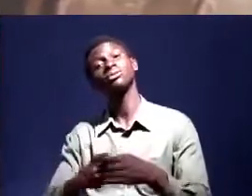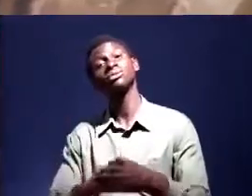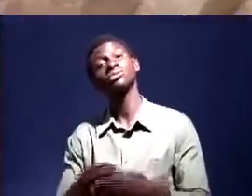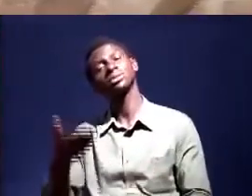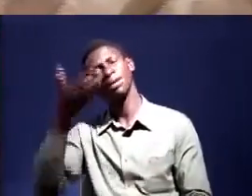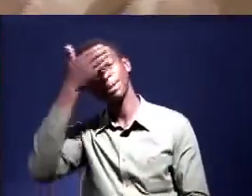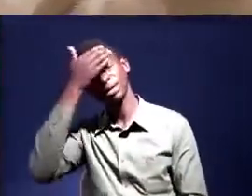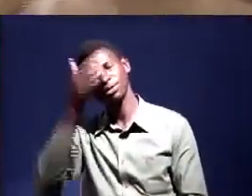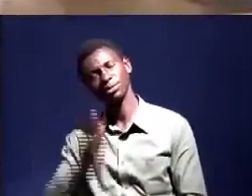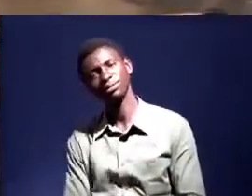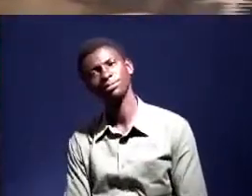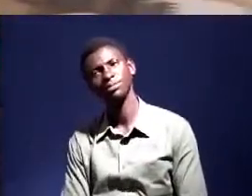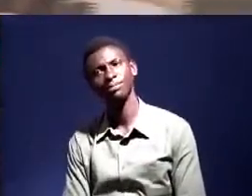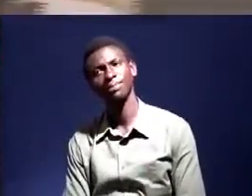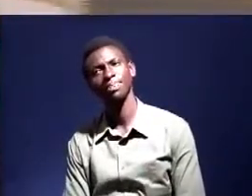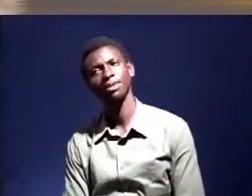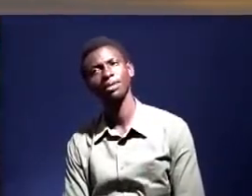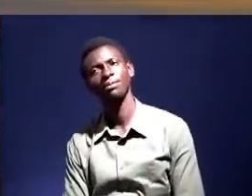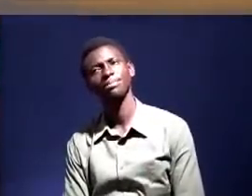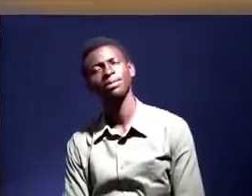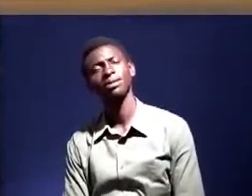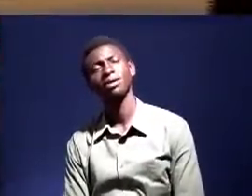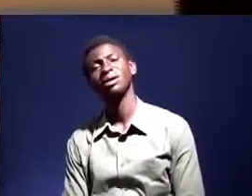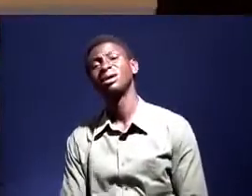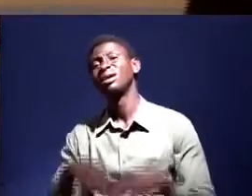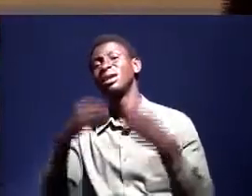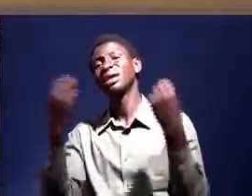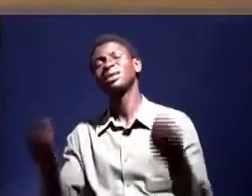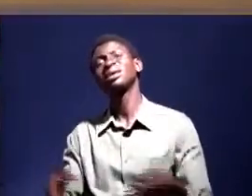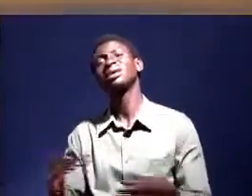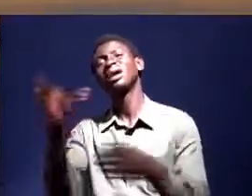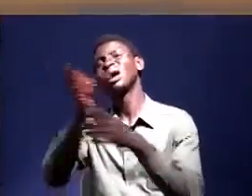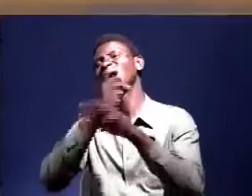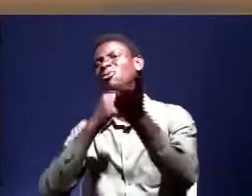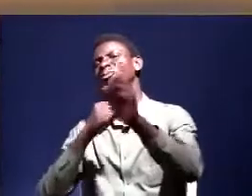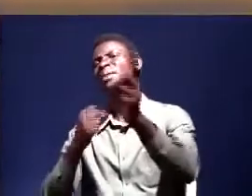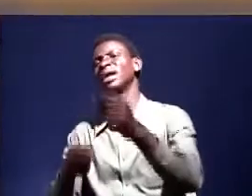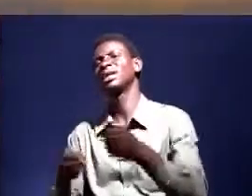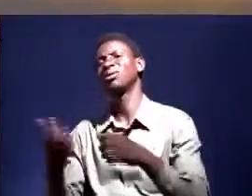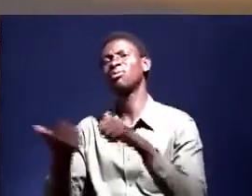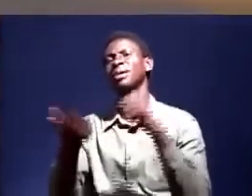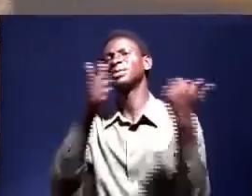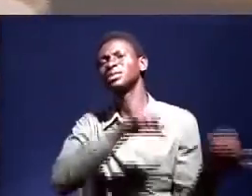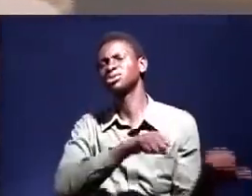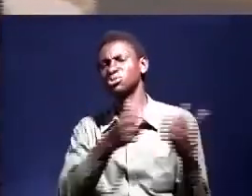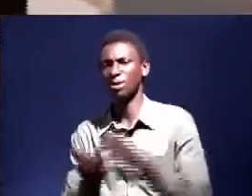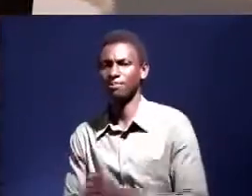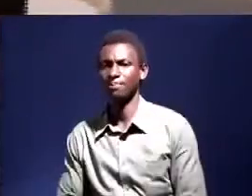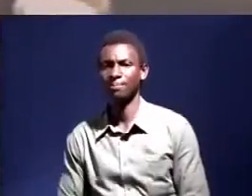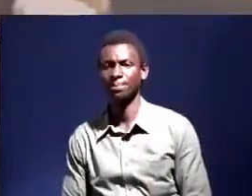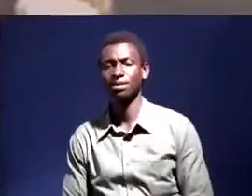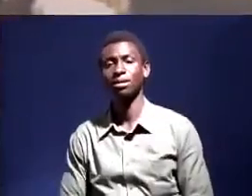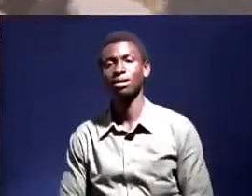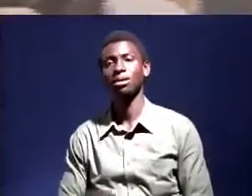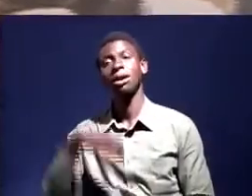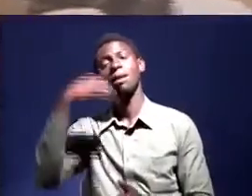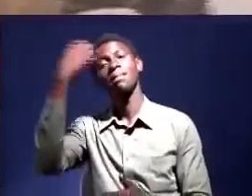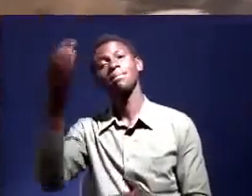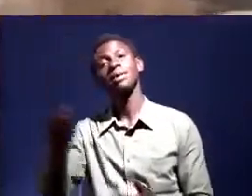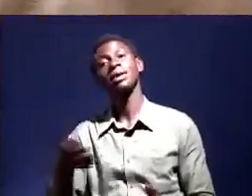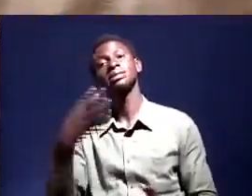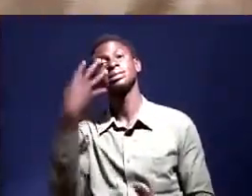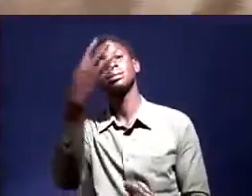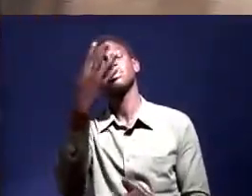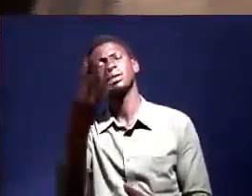wakati alipofika lakini hakupata kubatizwa. Many months later. Miezi mingi baadaye. I came to the city. Nikaingia kwenye jiji lile tena. His